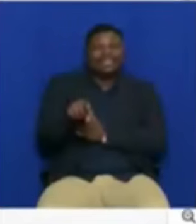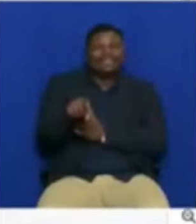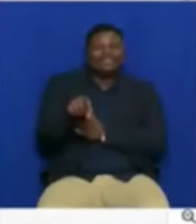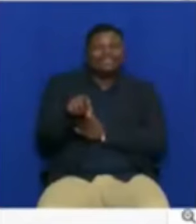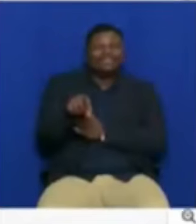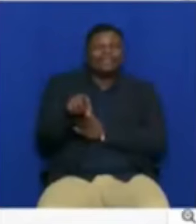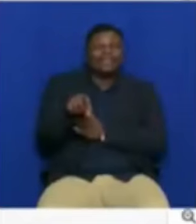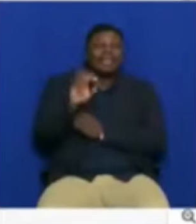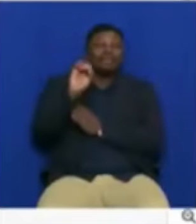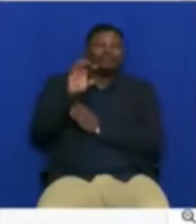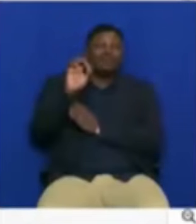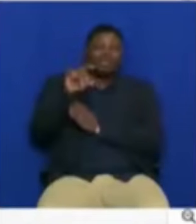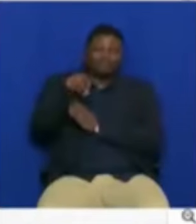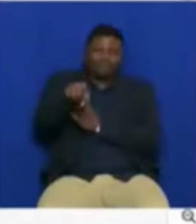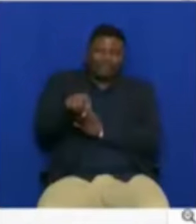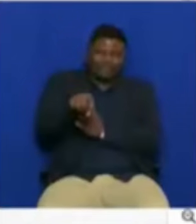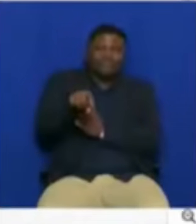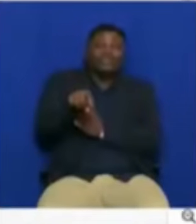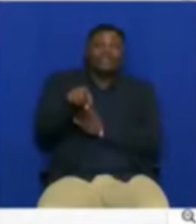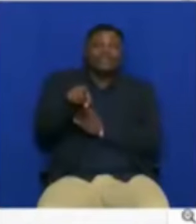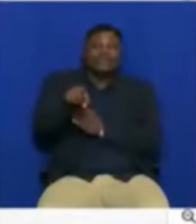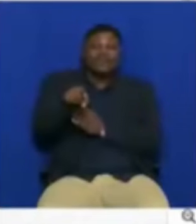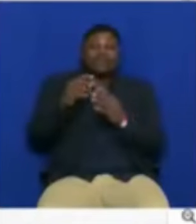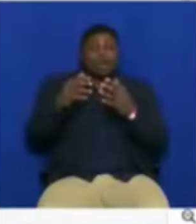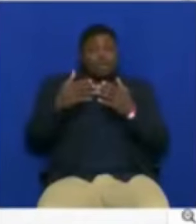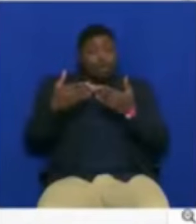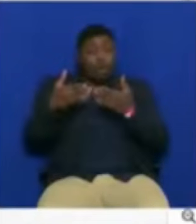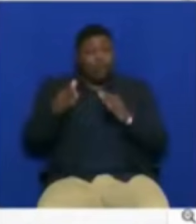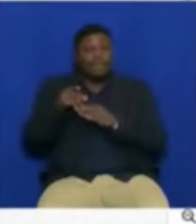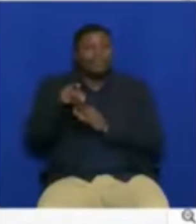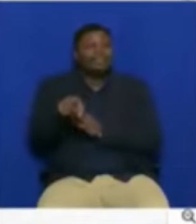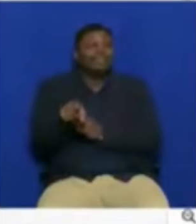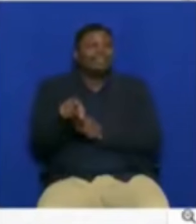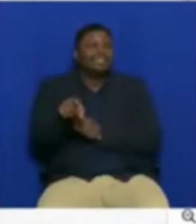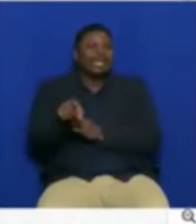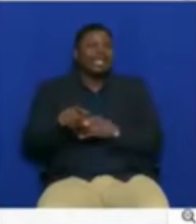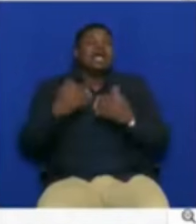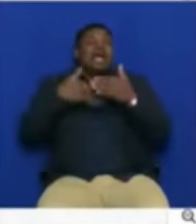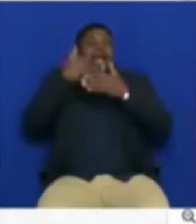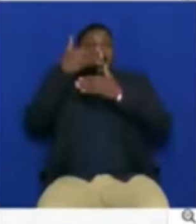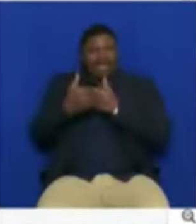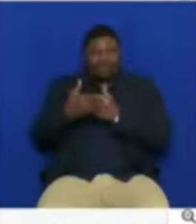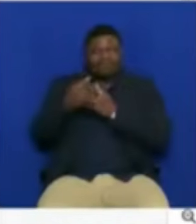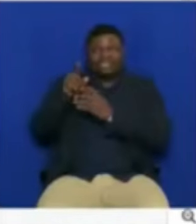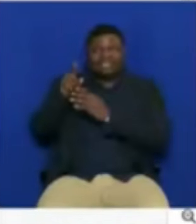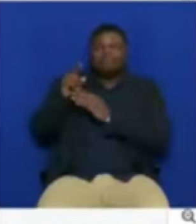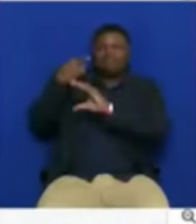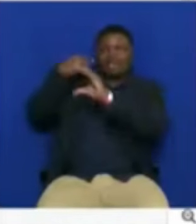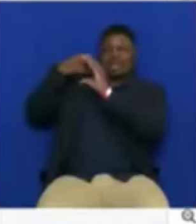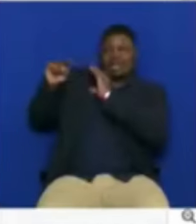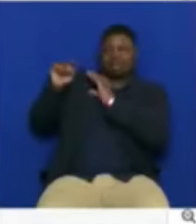regarding interference or interception of both sets of dockets.